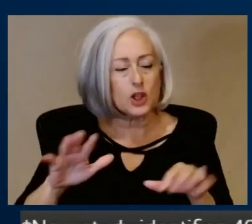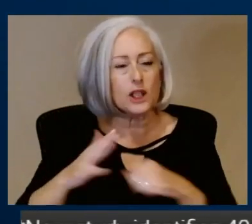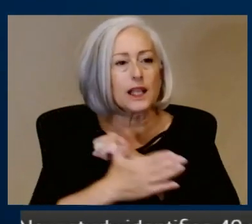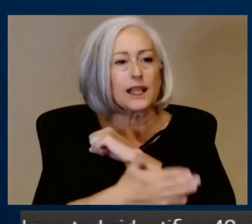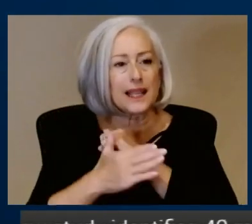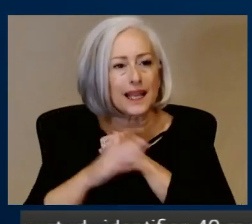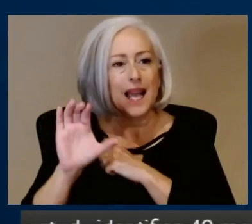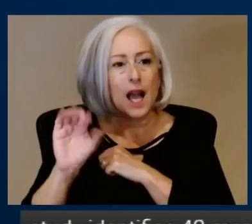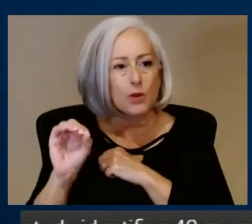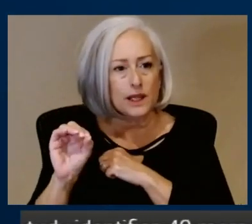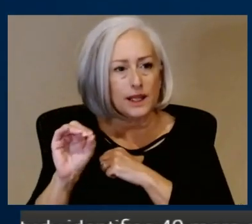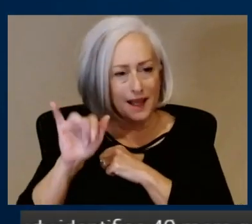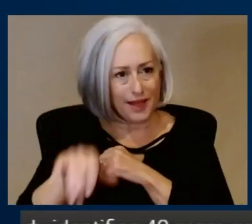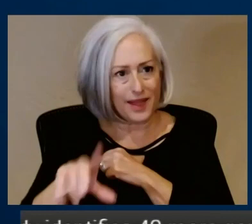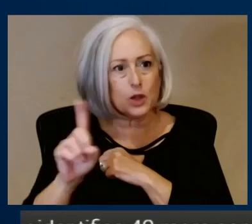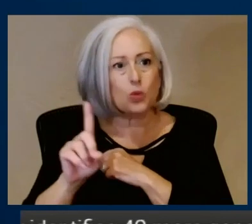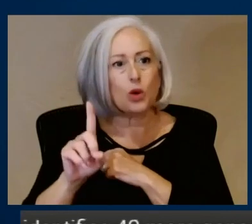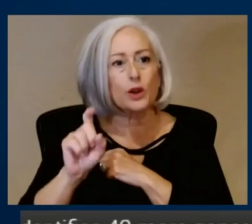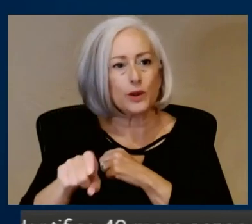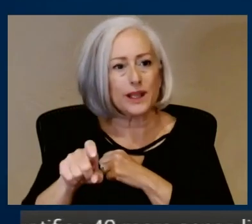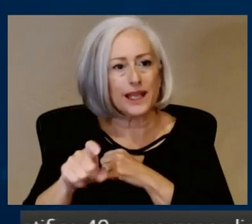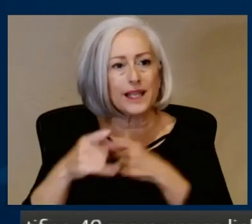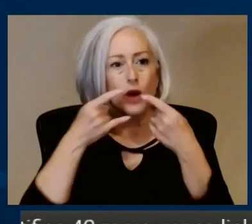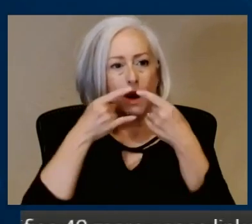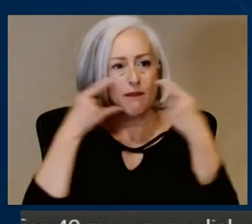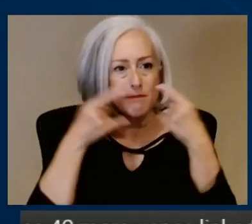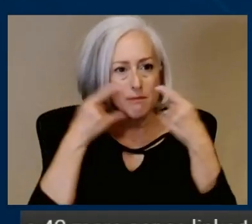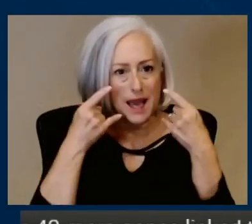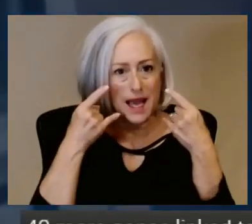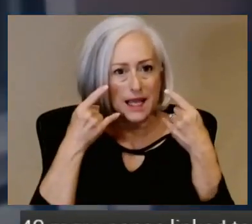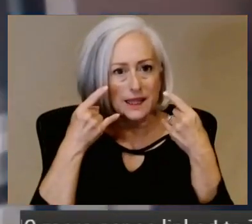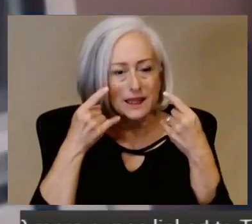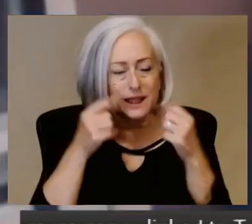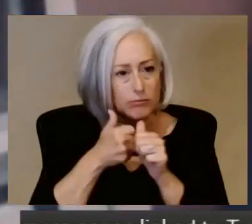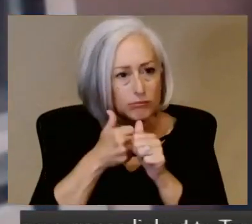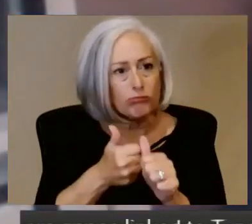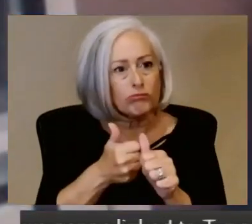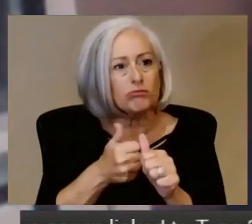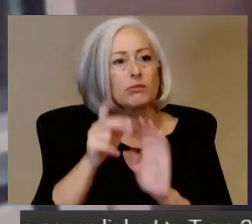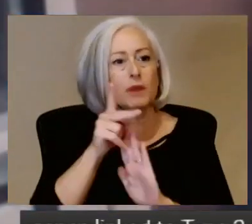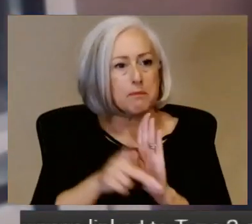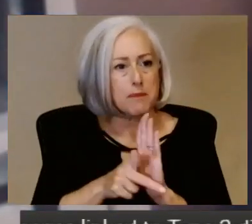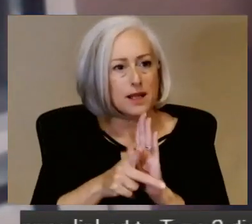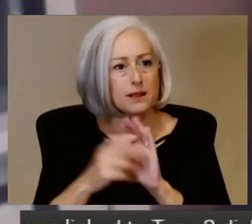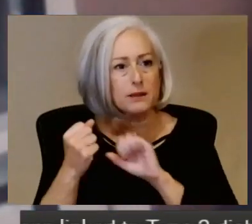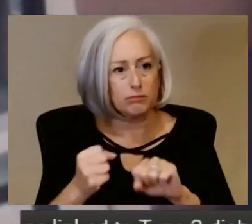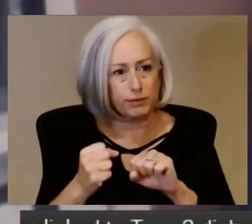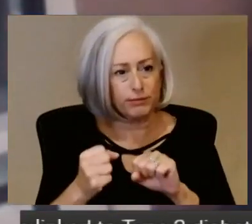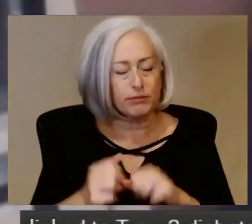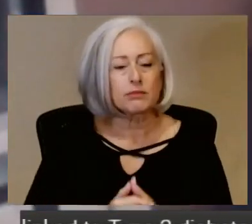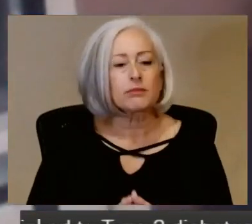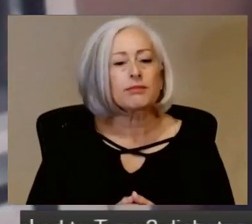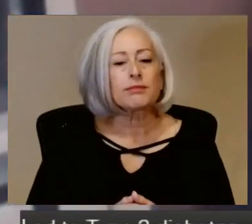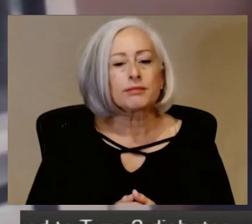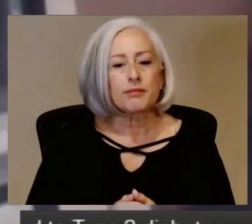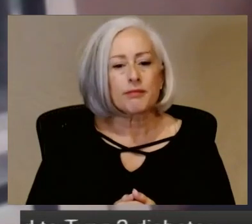maybe really need to start be wearing masks a lot more, adhere to that policy a lot more strongly. And that's a departure.